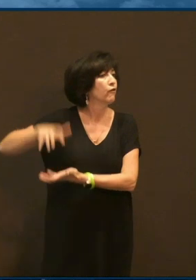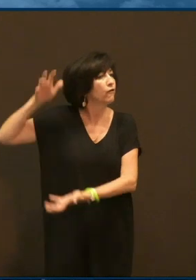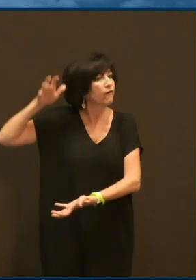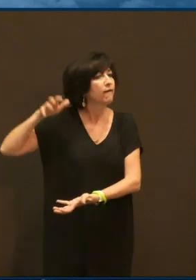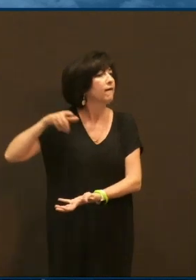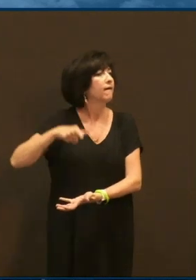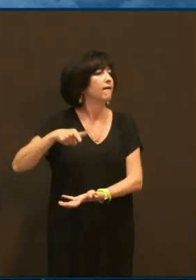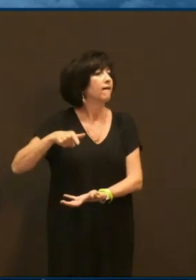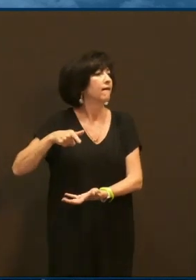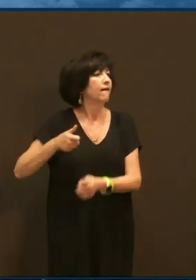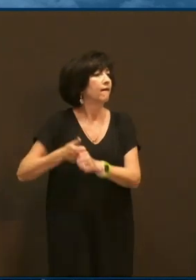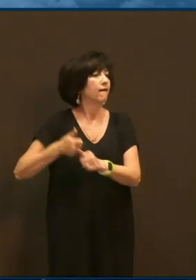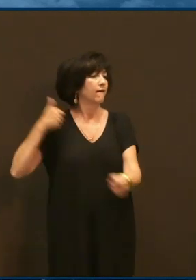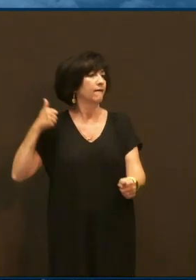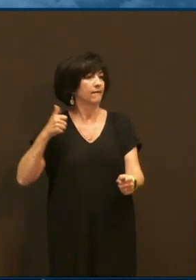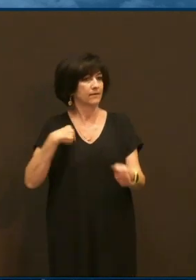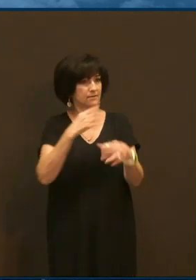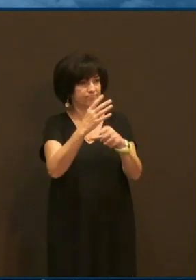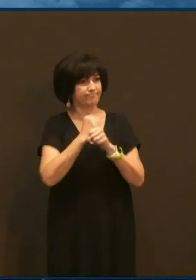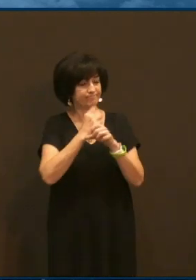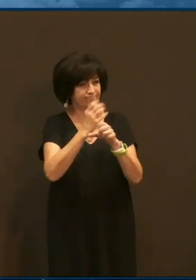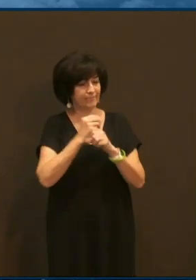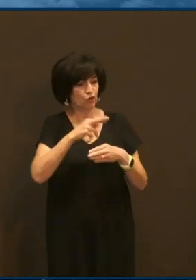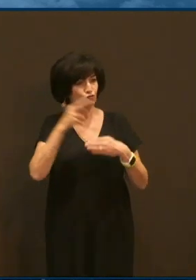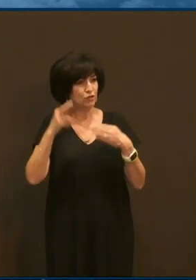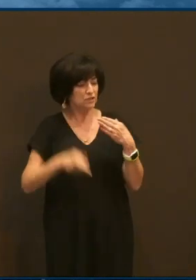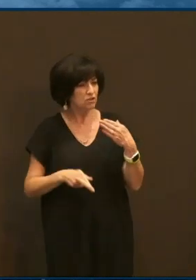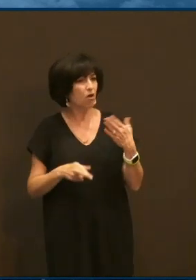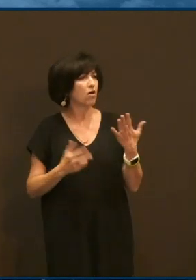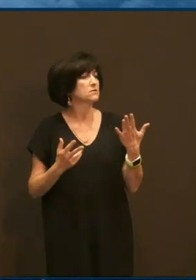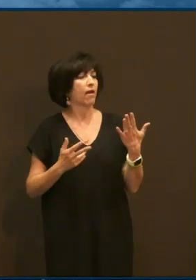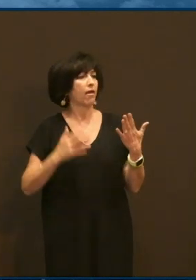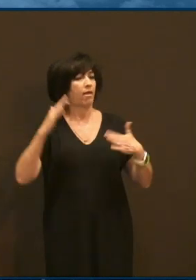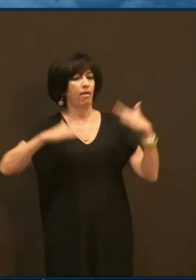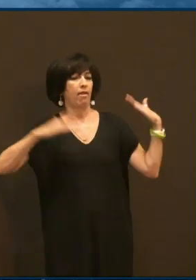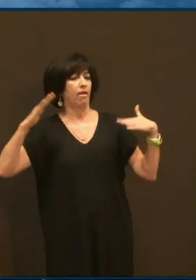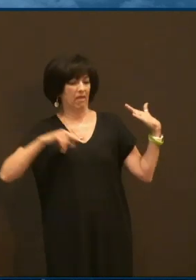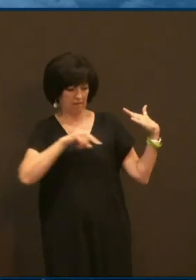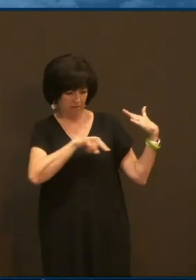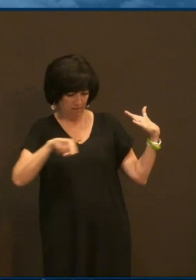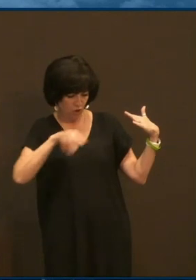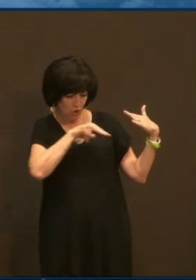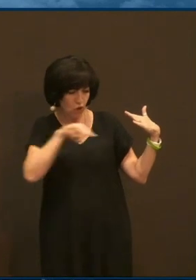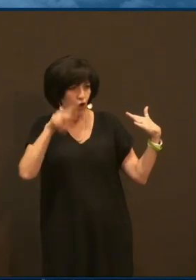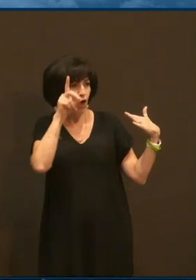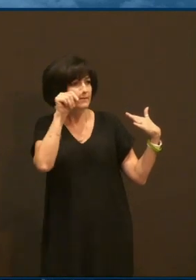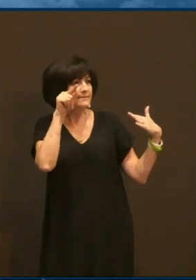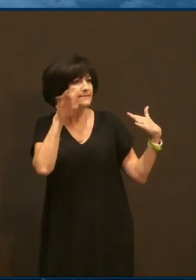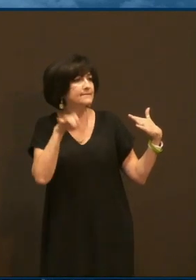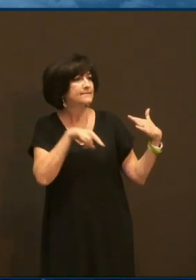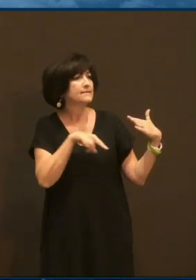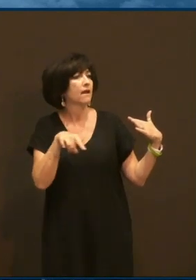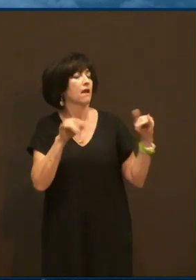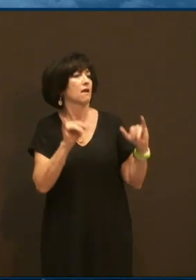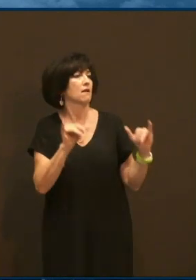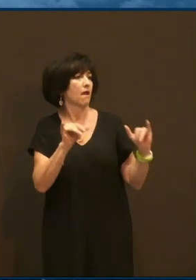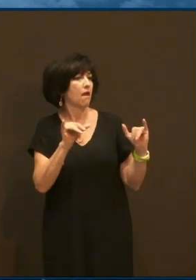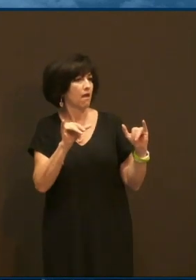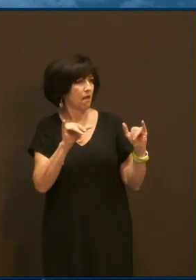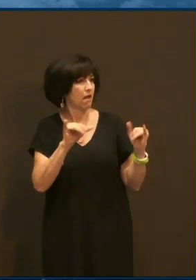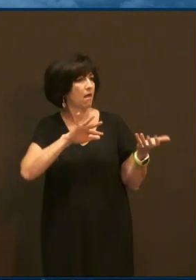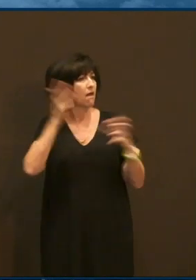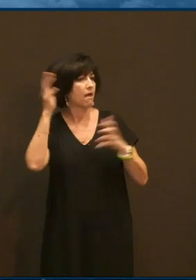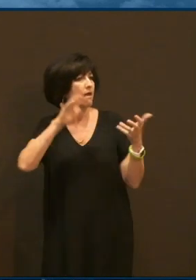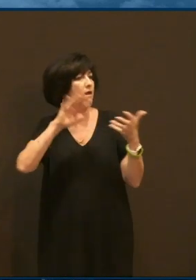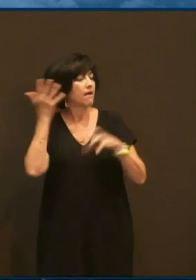back. And so it was very uneven. And so we really then we came up with a 5-day moving average to